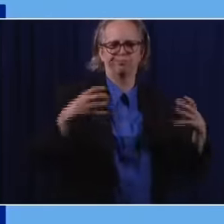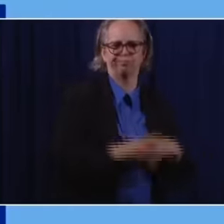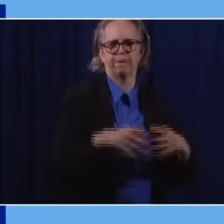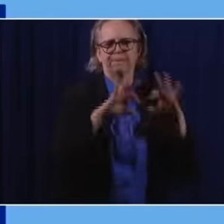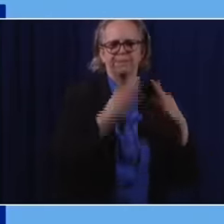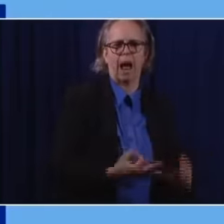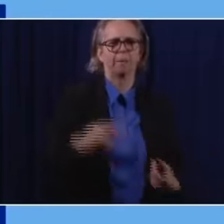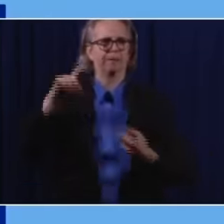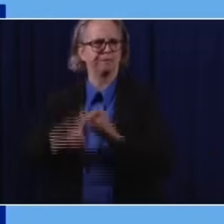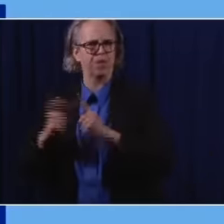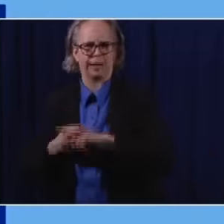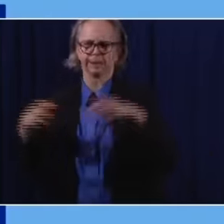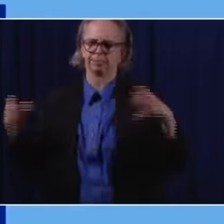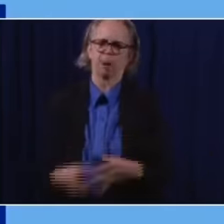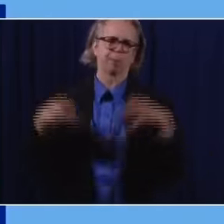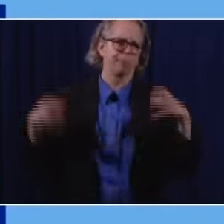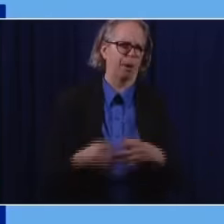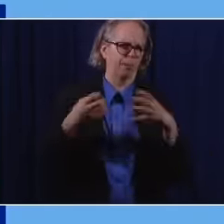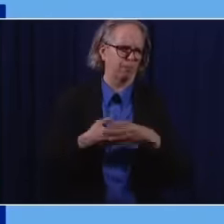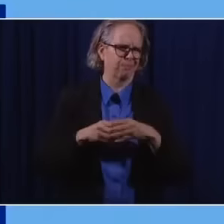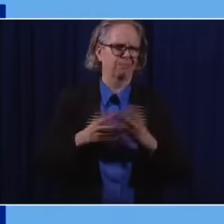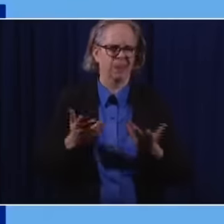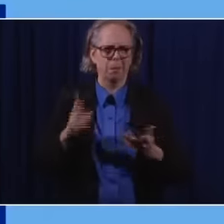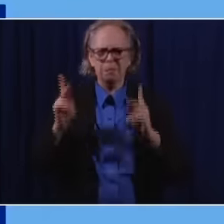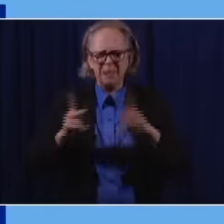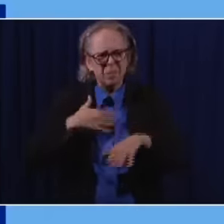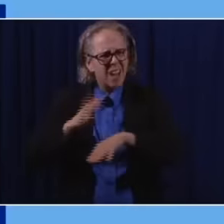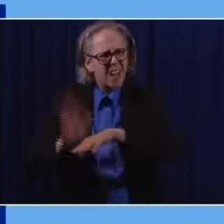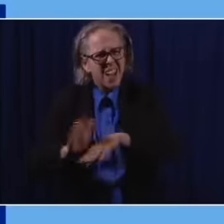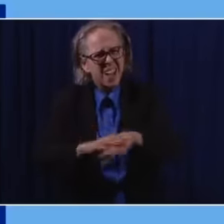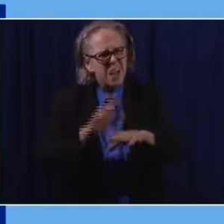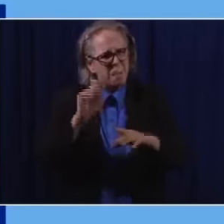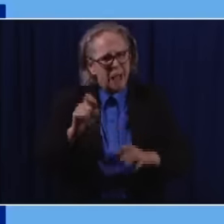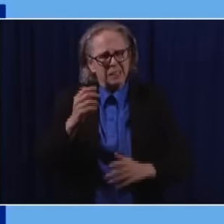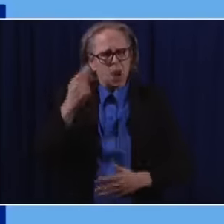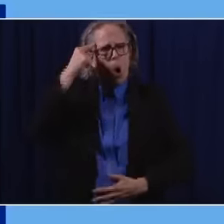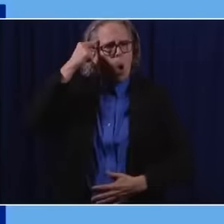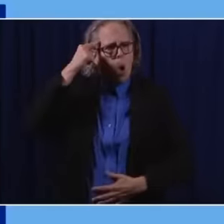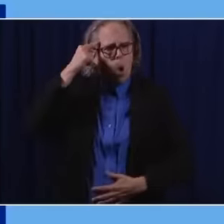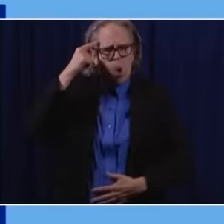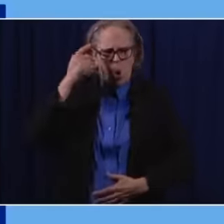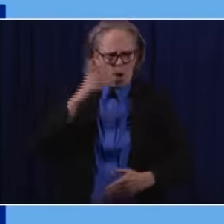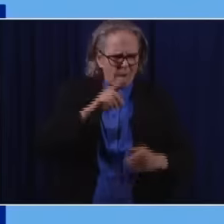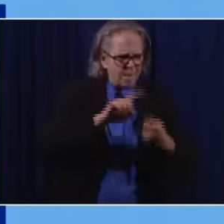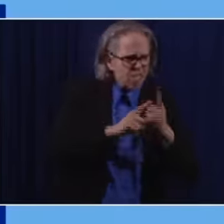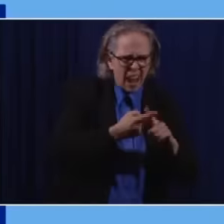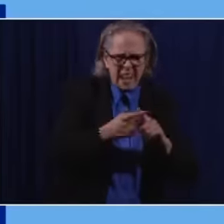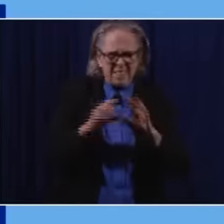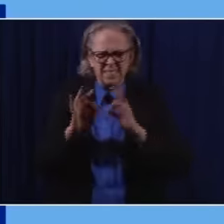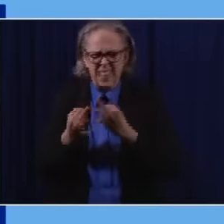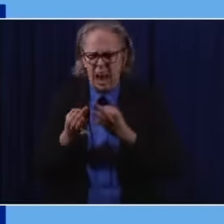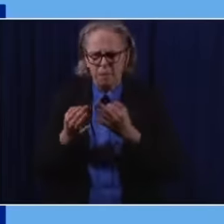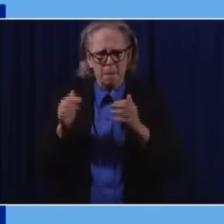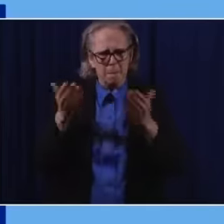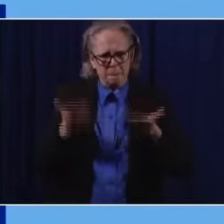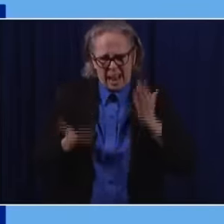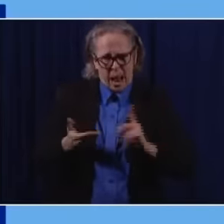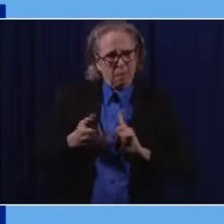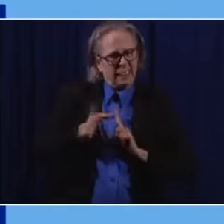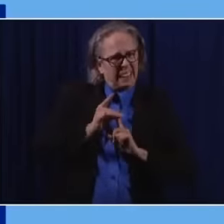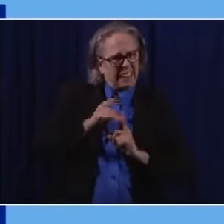family members and friends may be infected and may not have symptoms. Exposure to those who